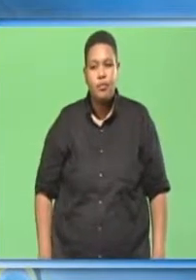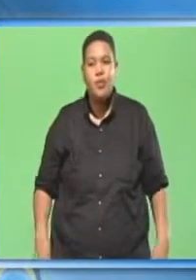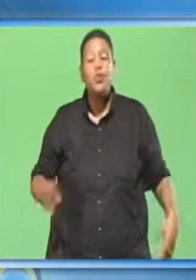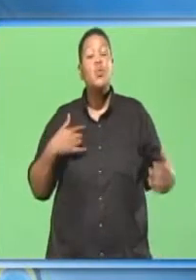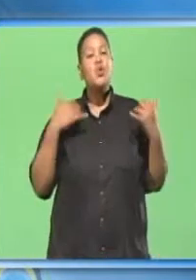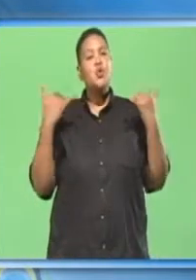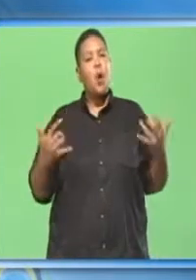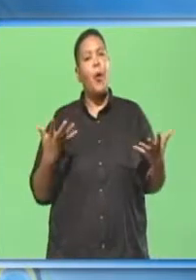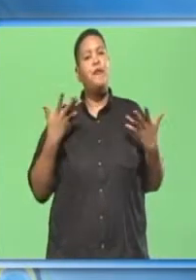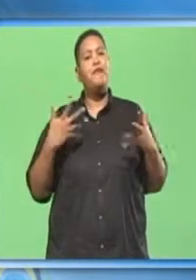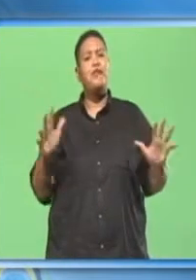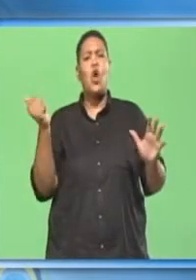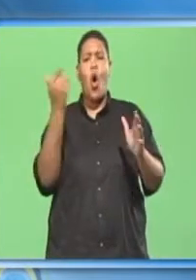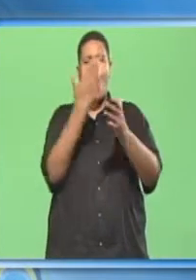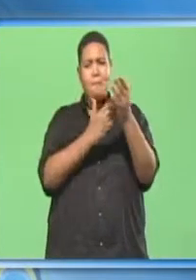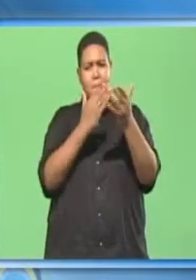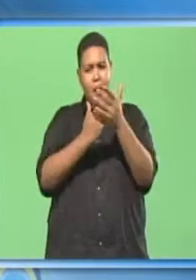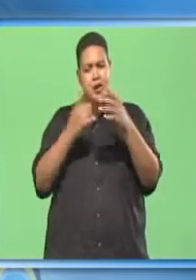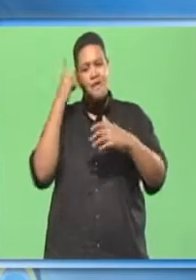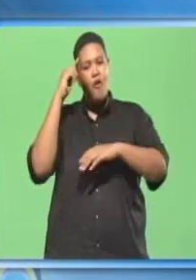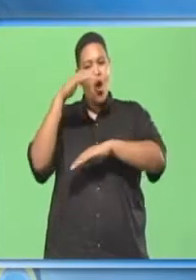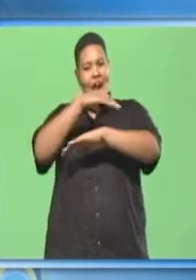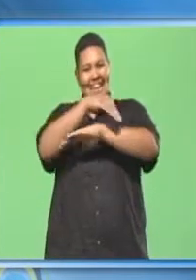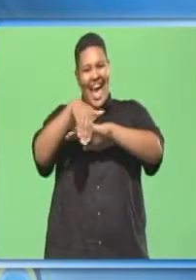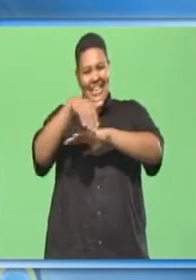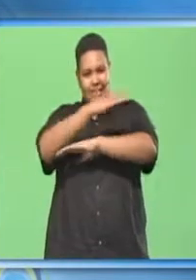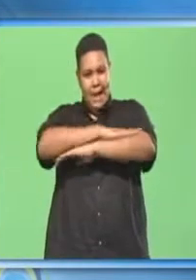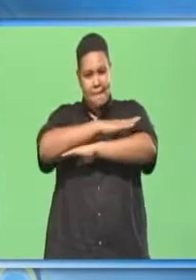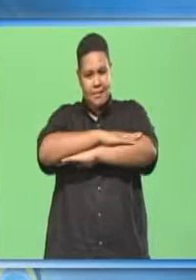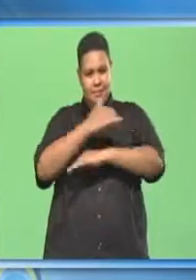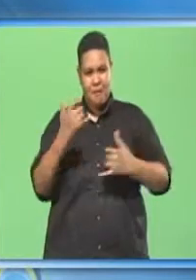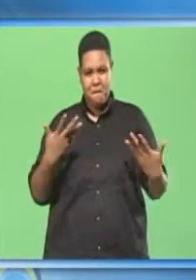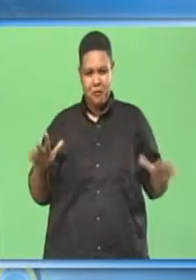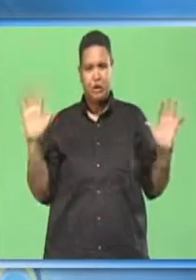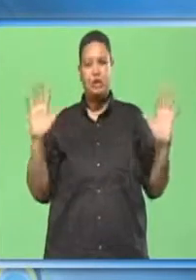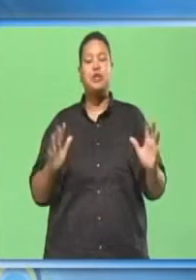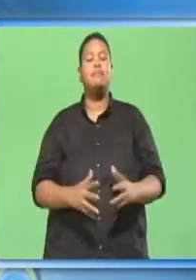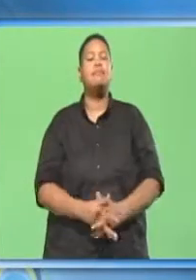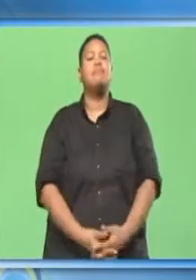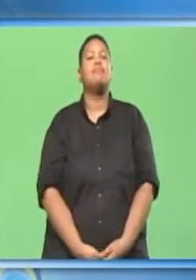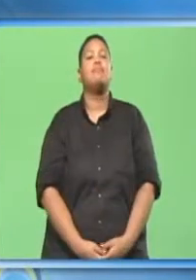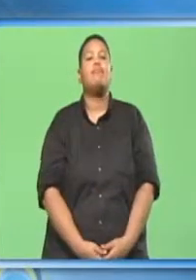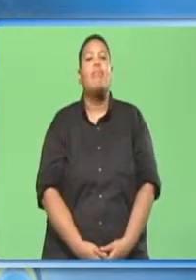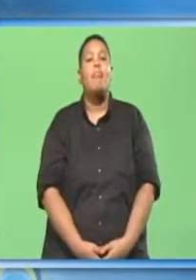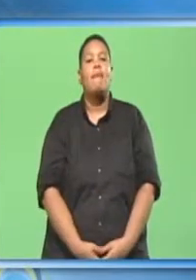We have now completed all the components of the night table.